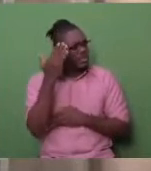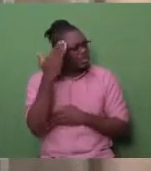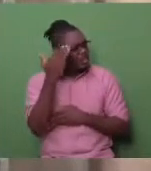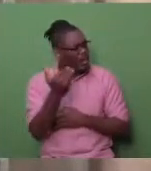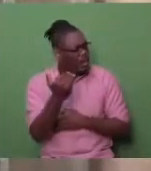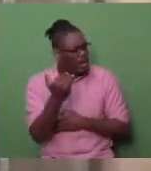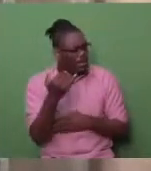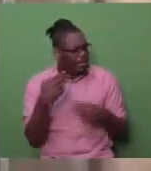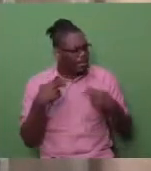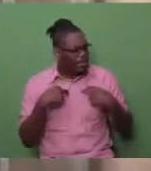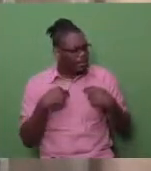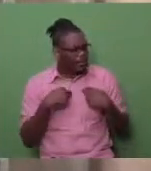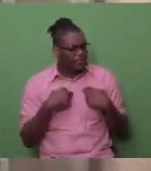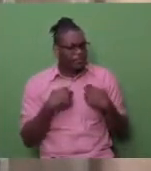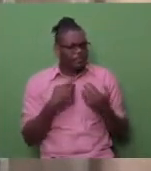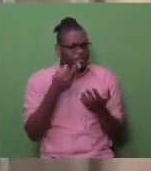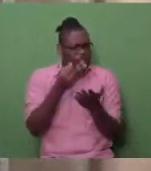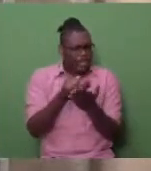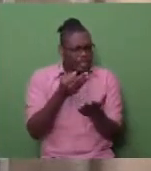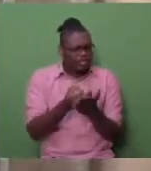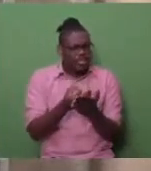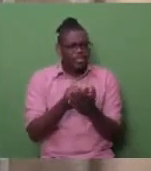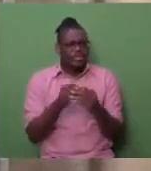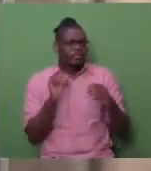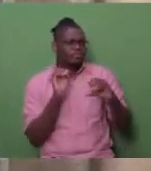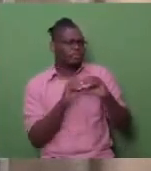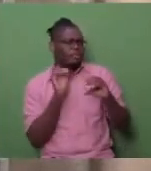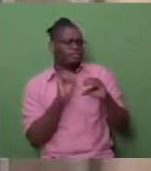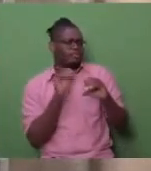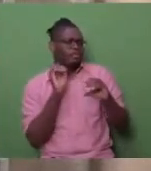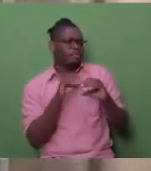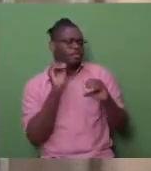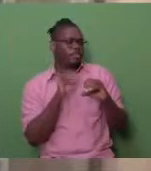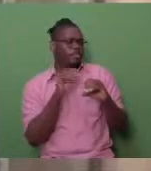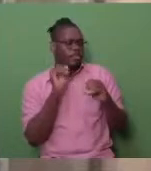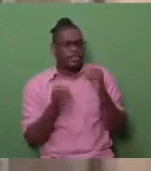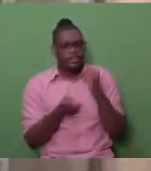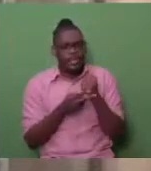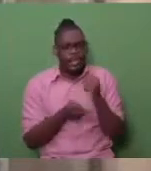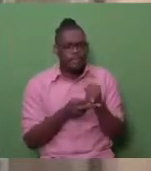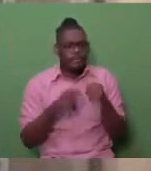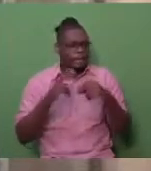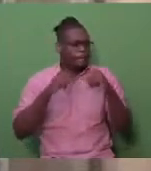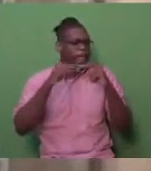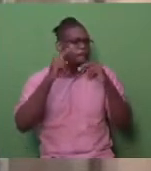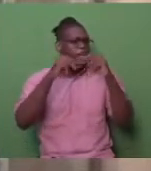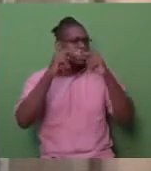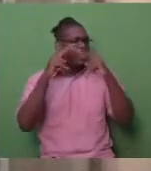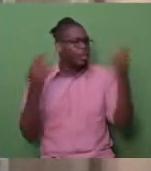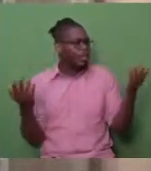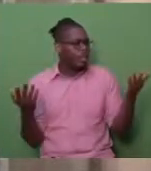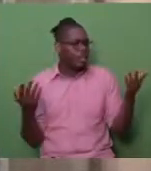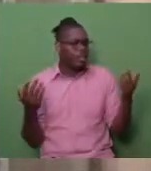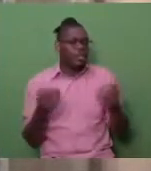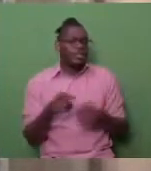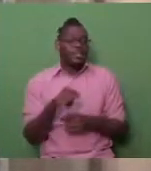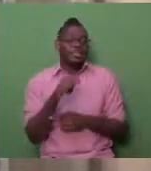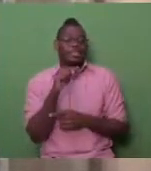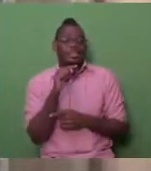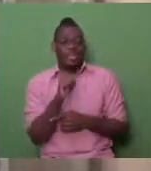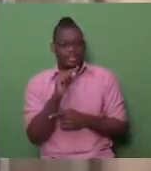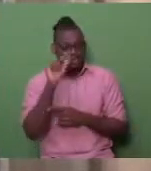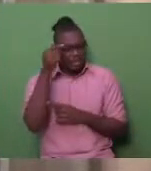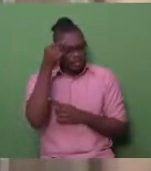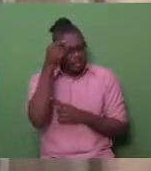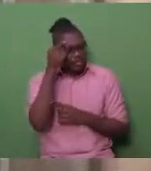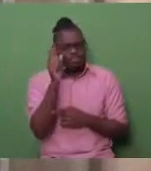228 of that program in the estimates, we confront the hypocrisy and deception when it comes to housing.